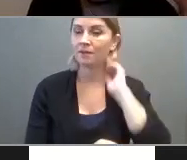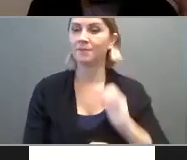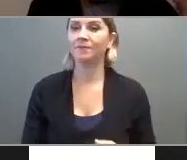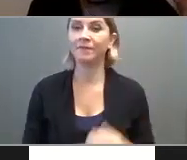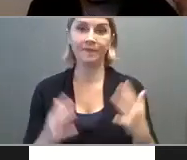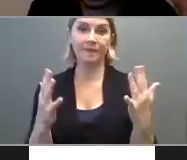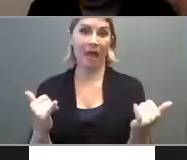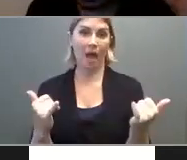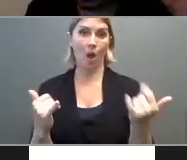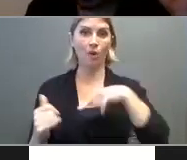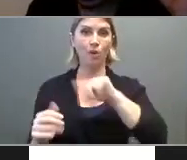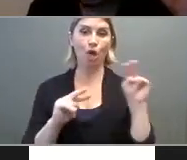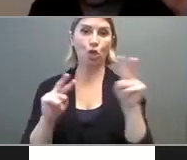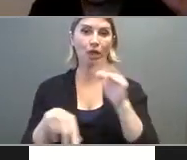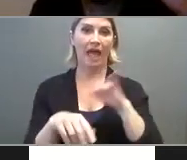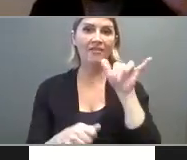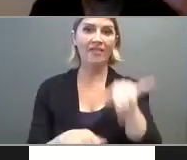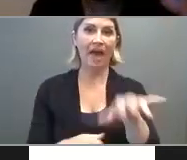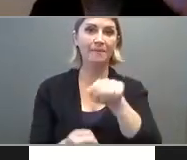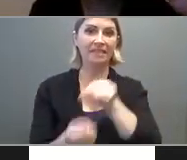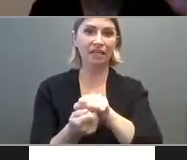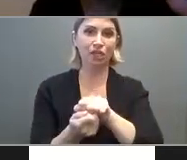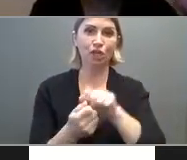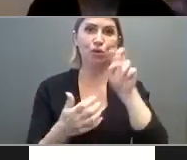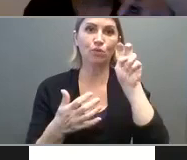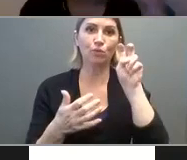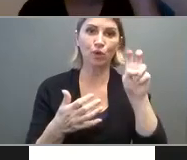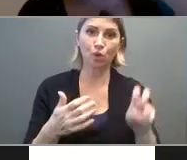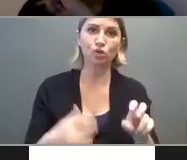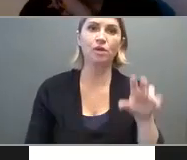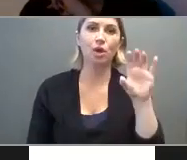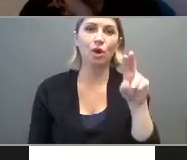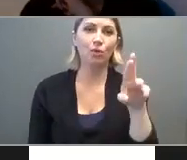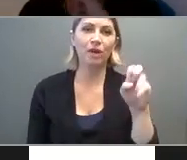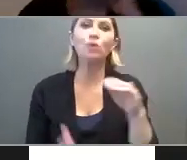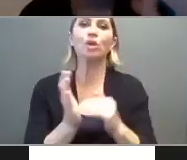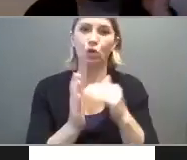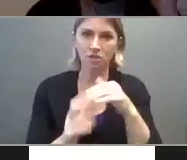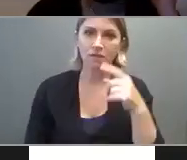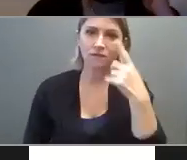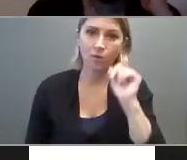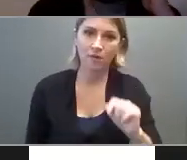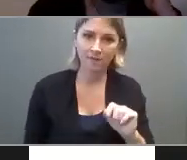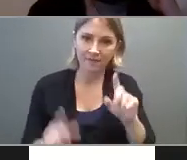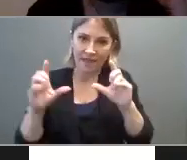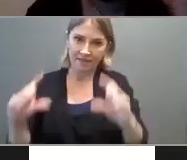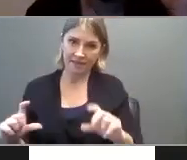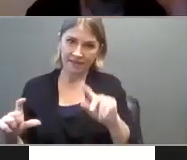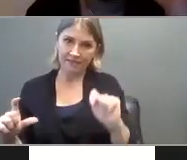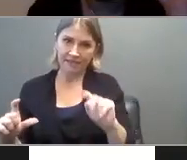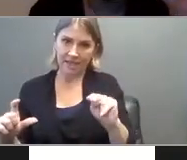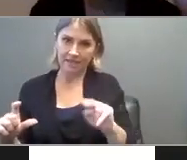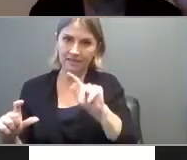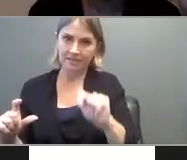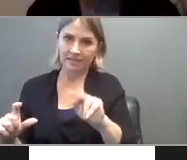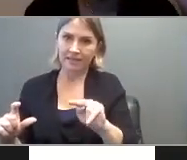now let's look at this particular equation here. We have Tn equals to Tn by 2 plus theta 1. Now this we